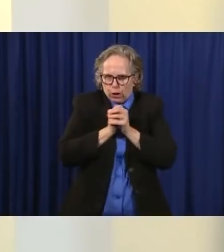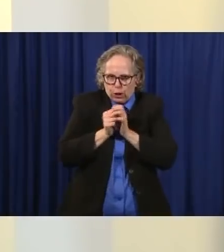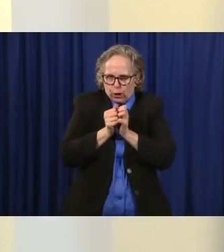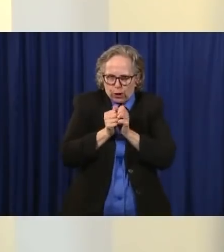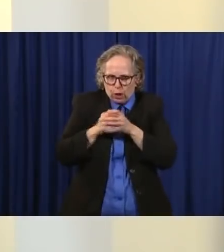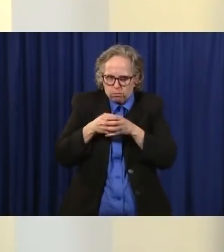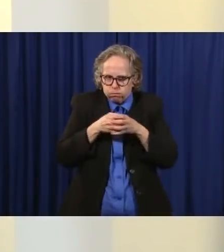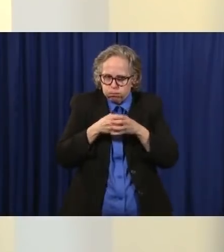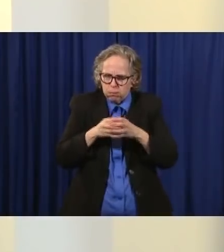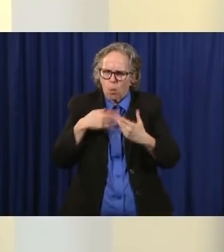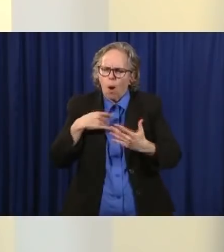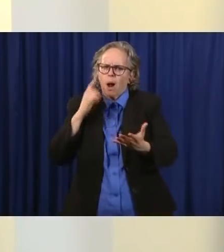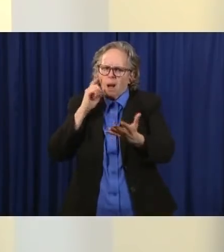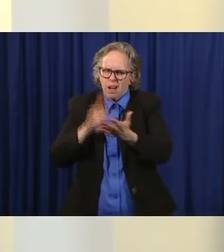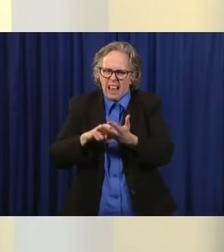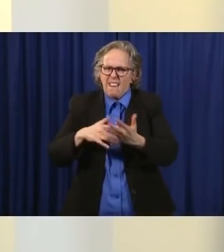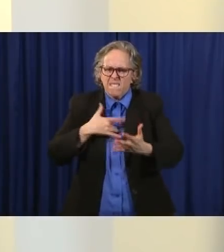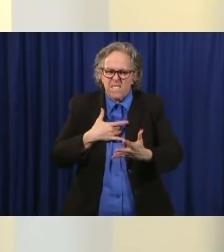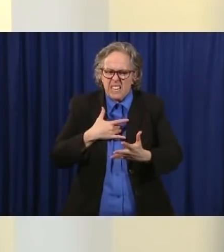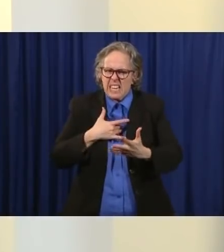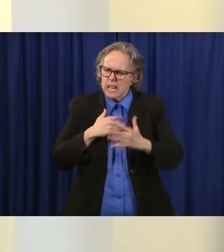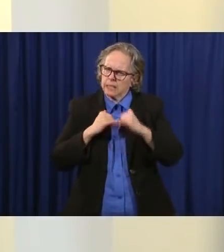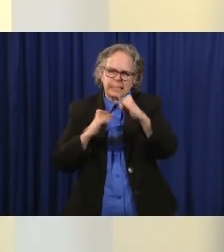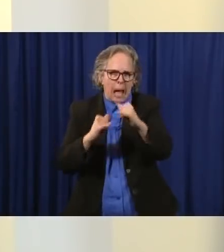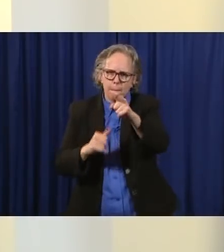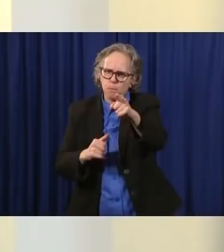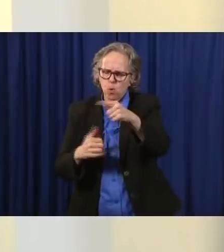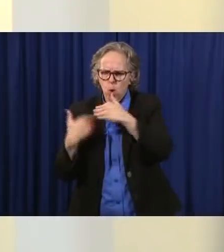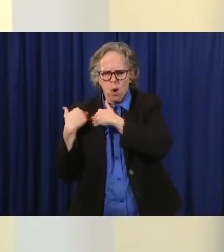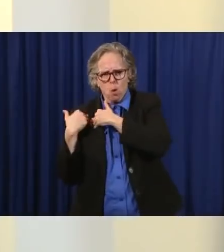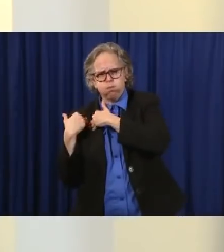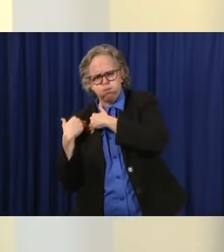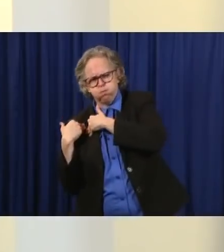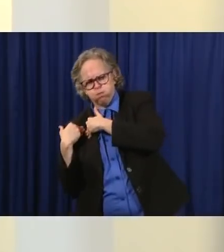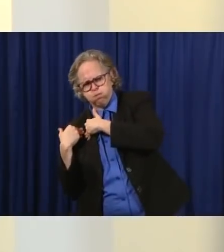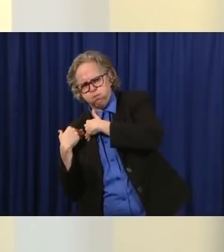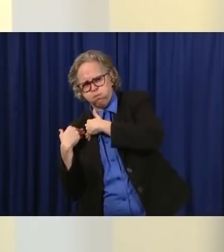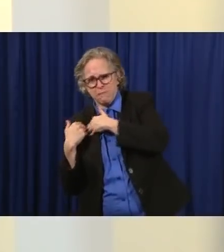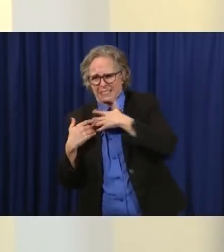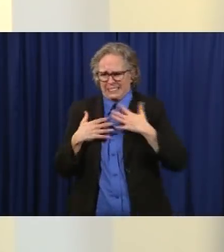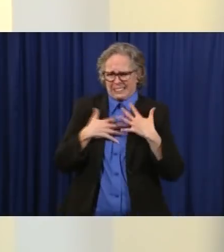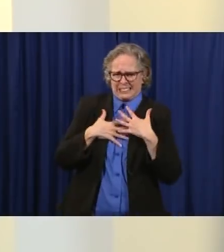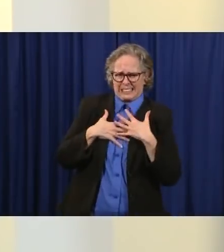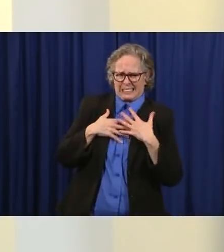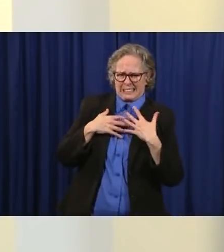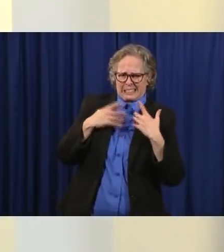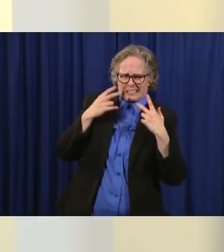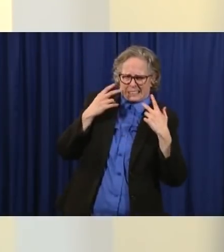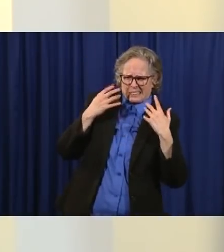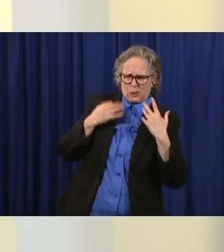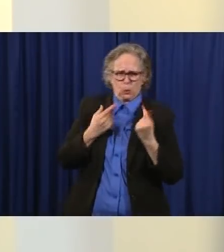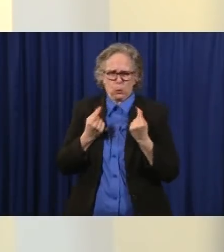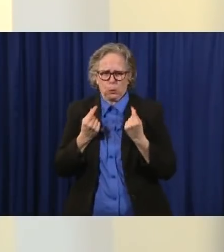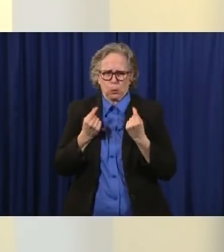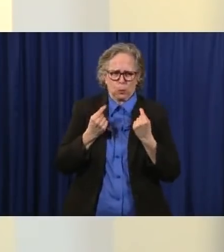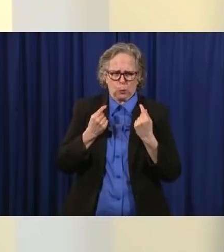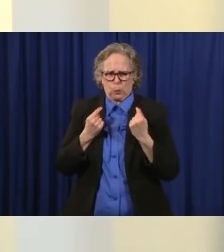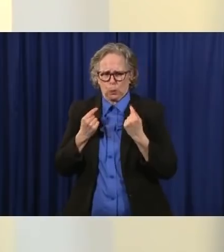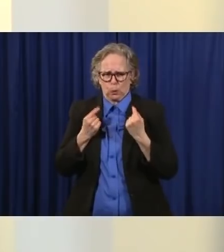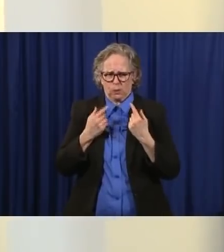feel what people are feeling at home as they make these decisions. Really think about your own personal history as